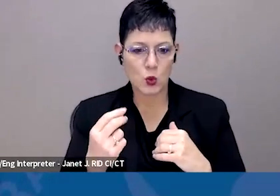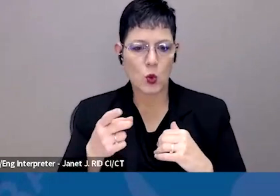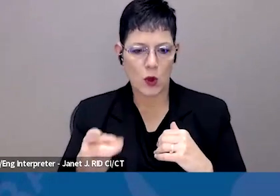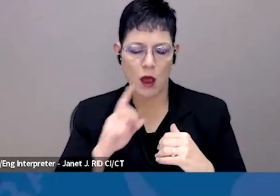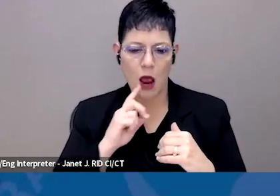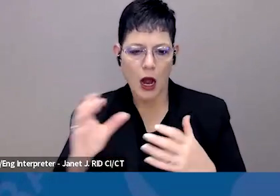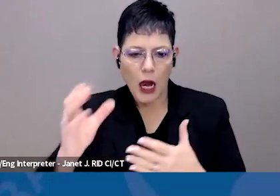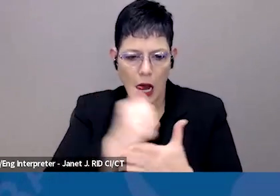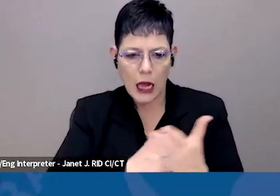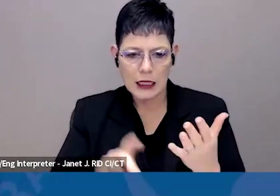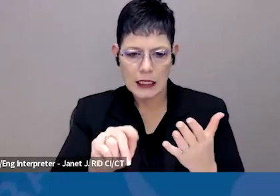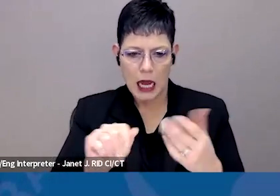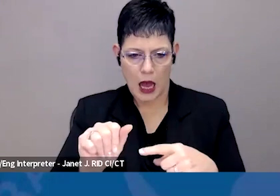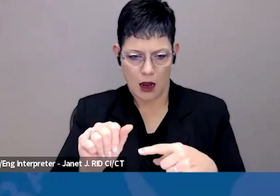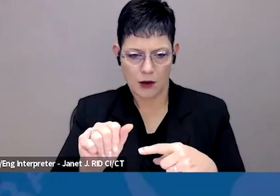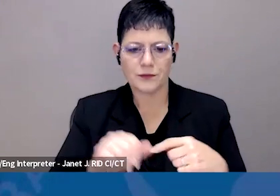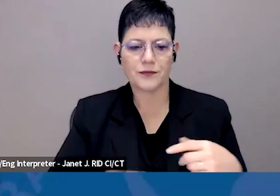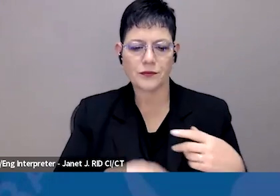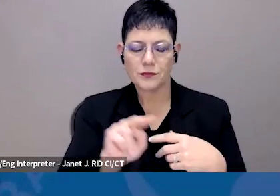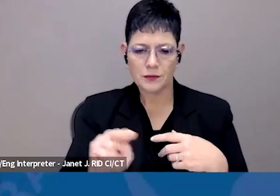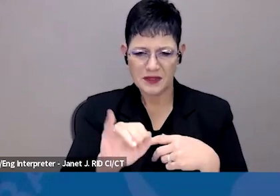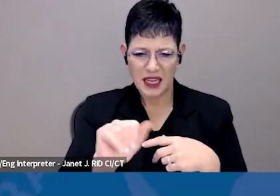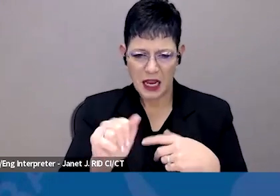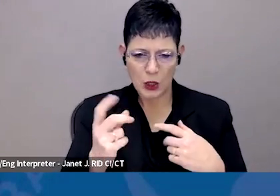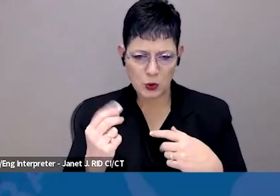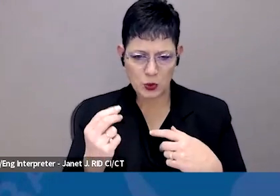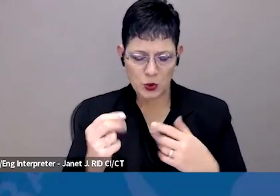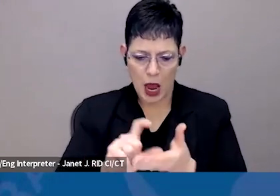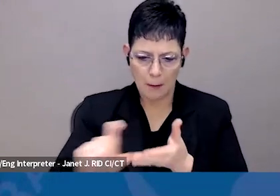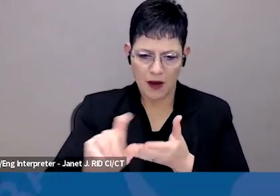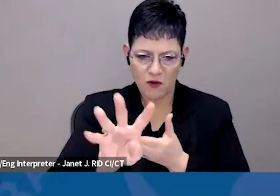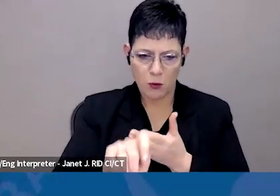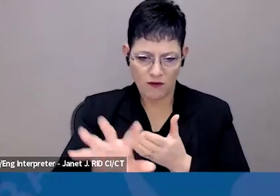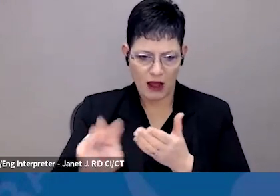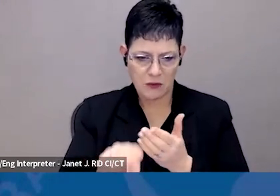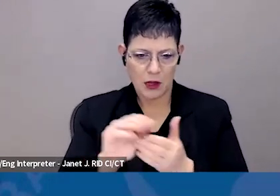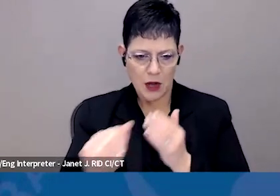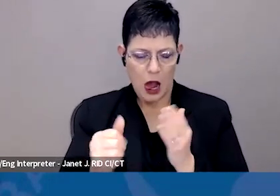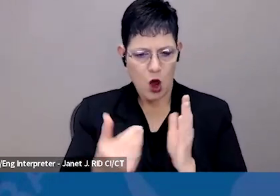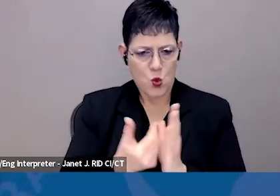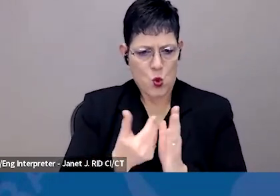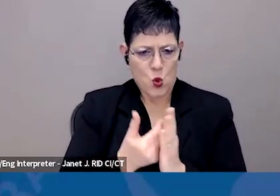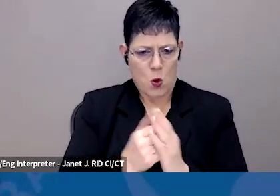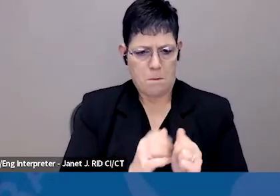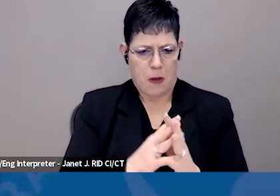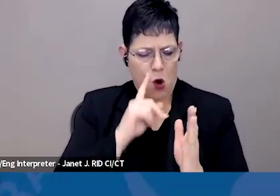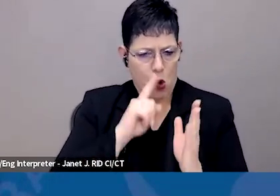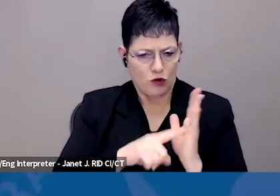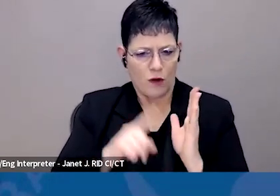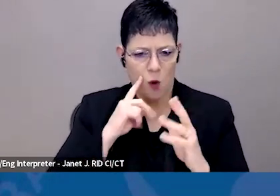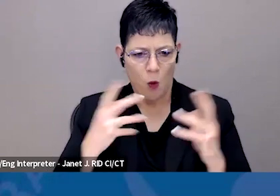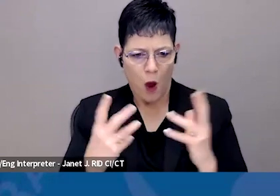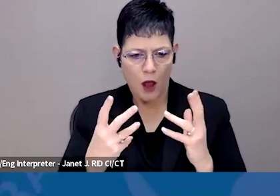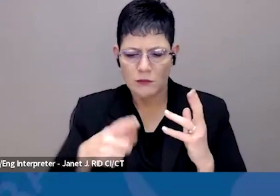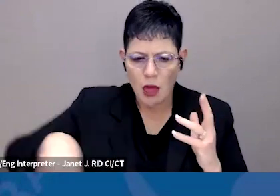collection efforts. NIA is funding $5.4 million in new research related to the experiences of